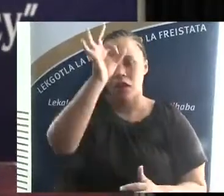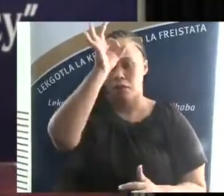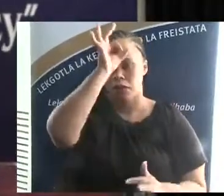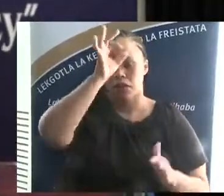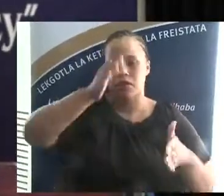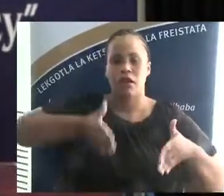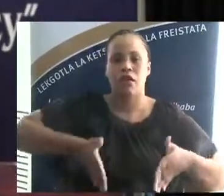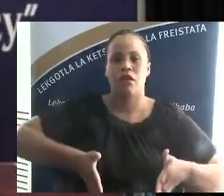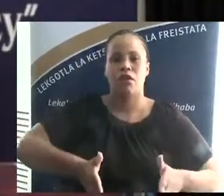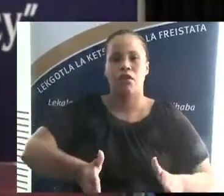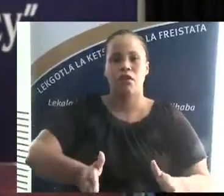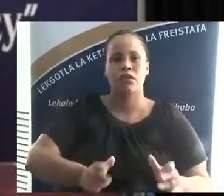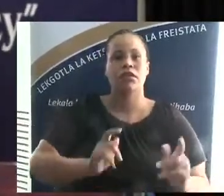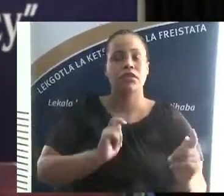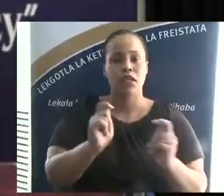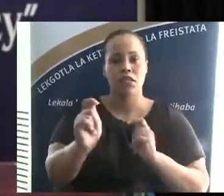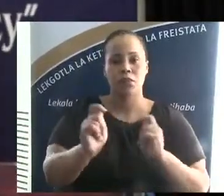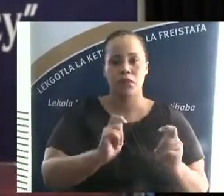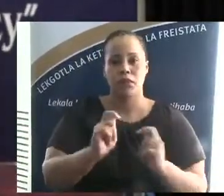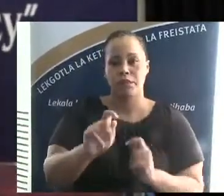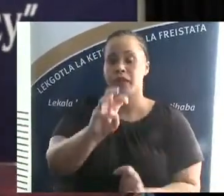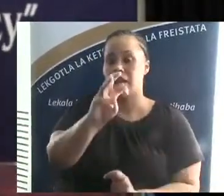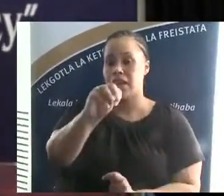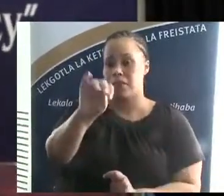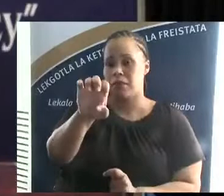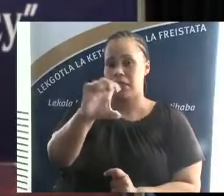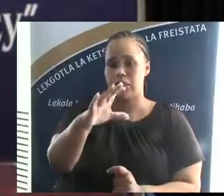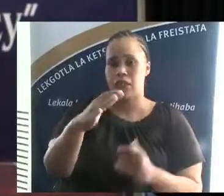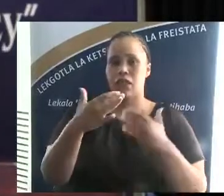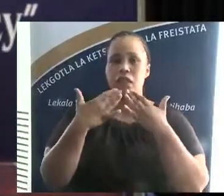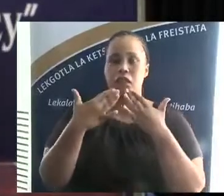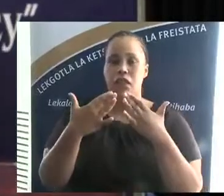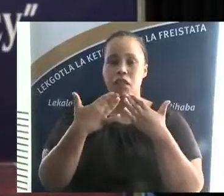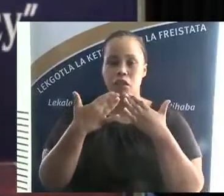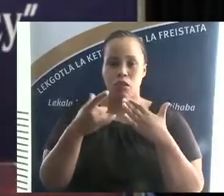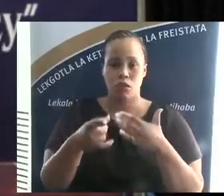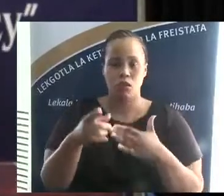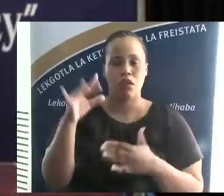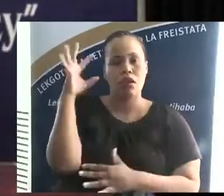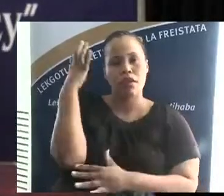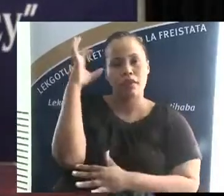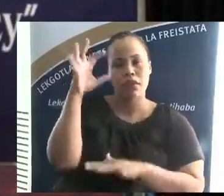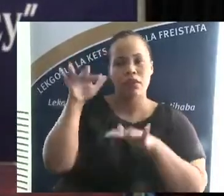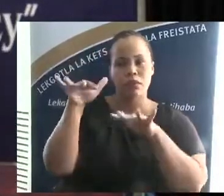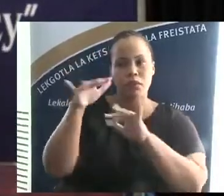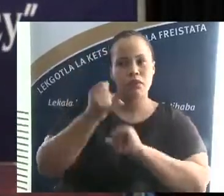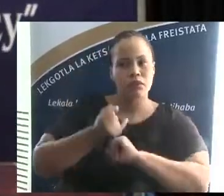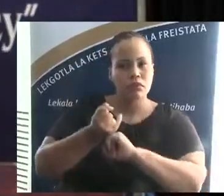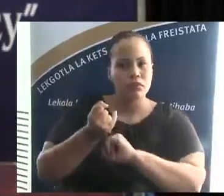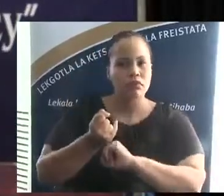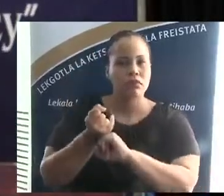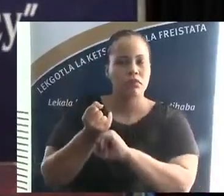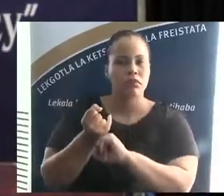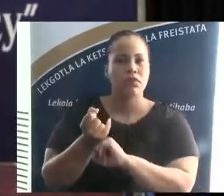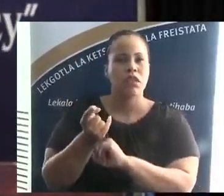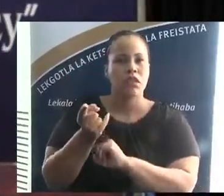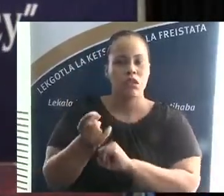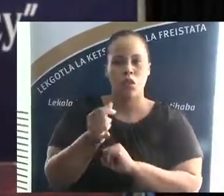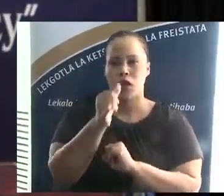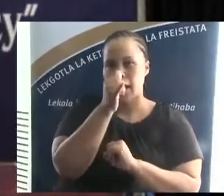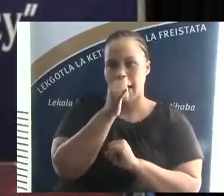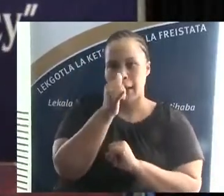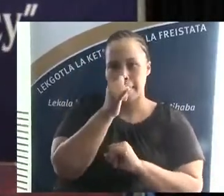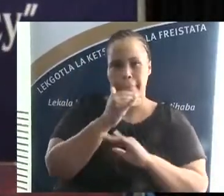transport, MEC Bulwani, thank you for your supporting Free Staters in promoting integrated crime